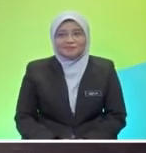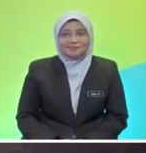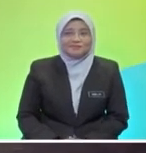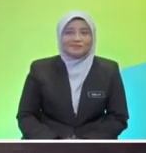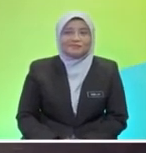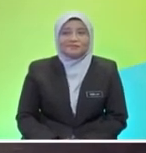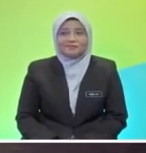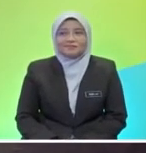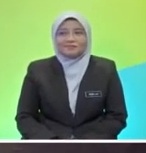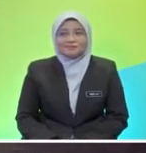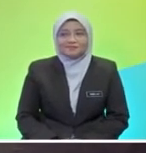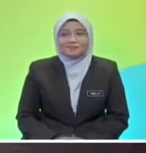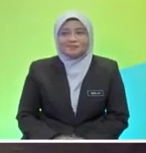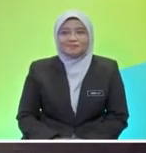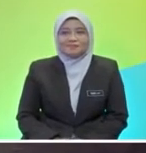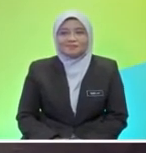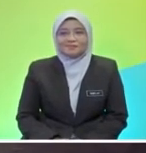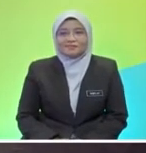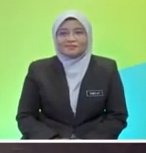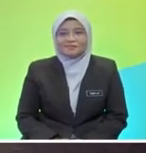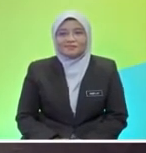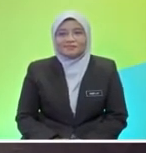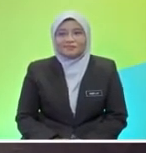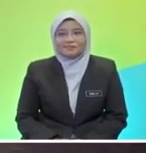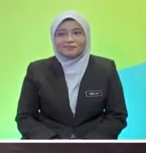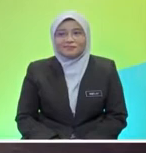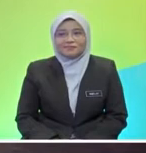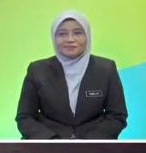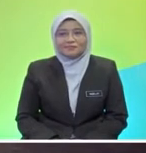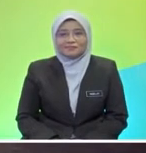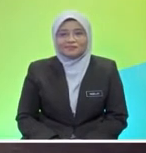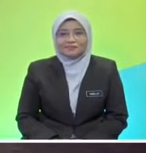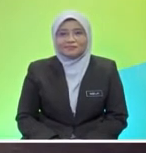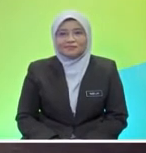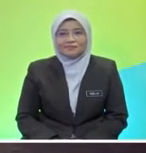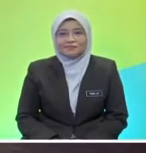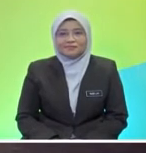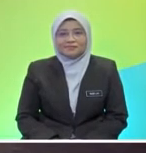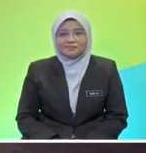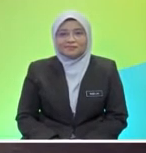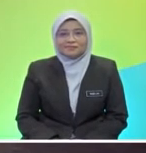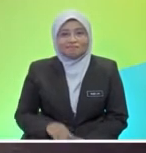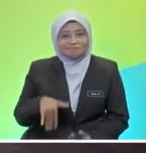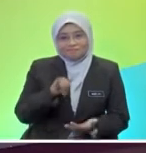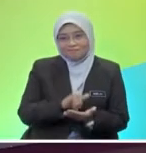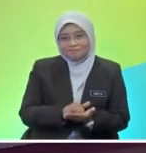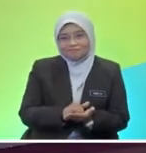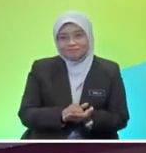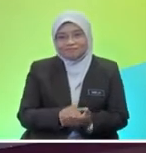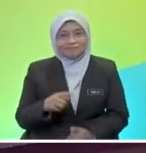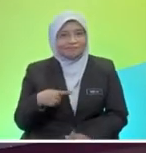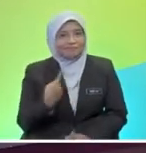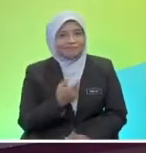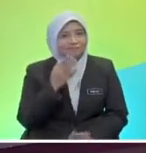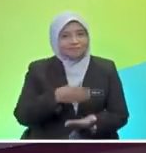Already, I can run already now. Okay. But I don't think we should run first, right? Yes, Shafika. Oh. Before that, we have to learn about